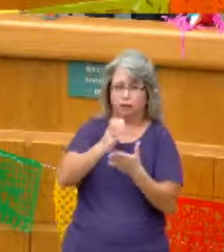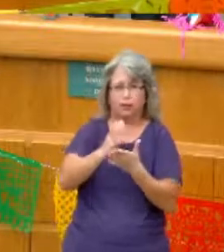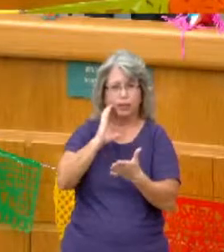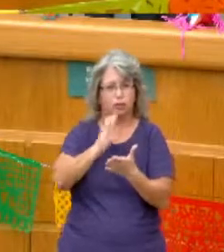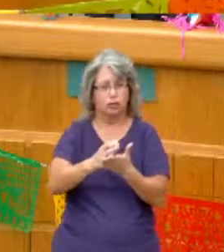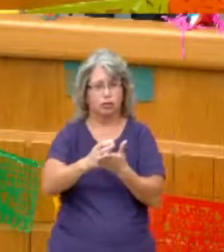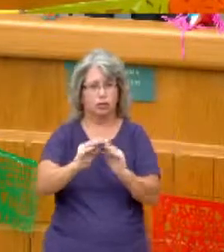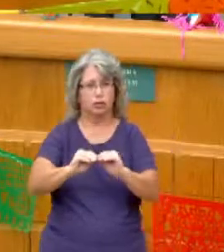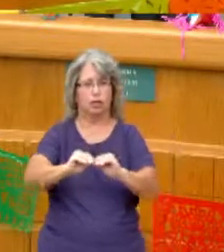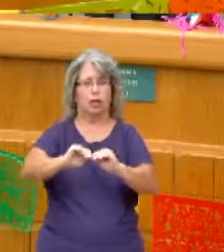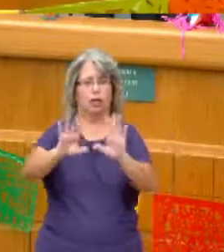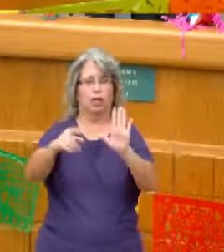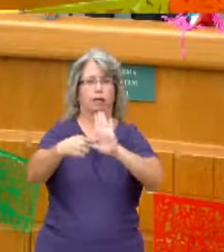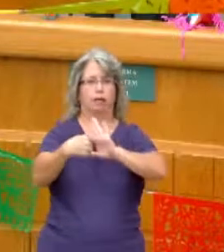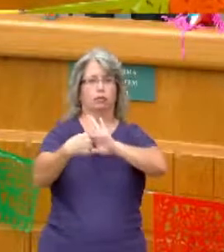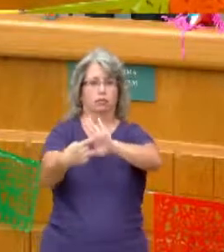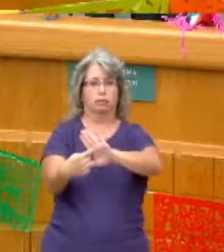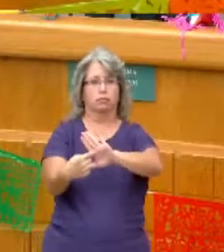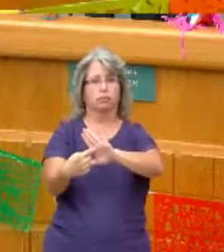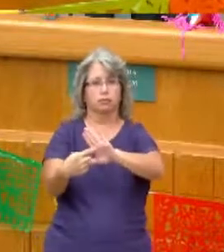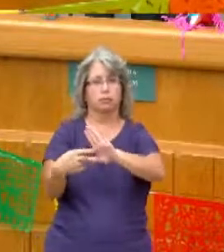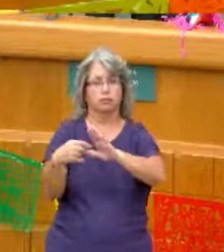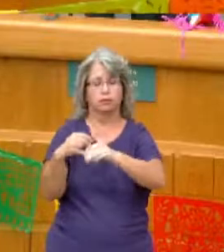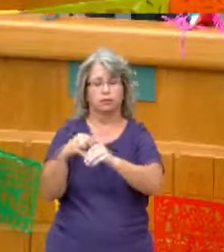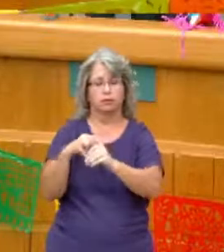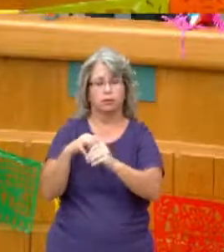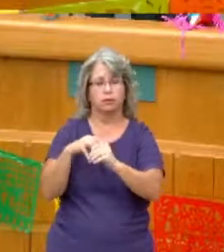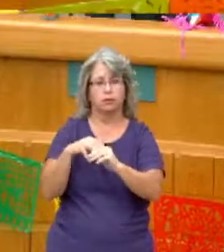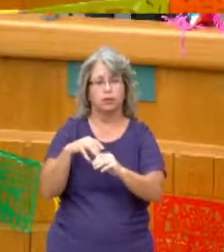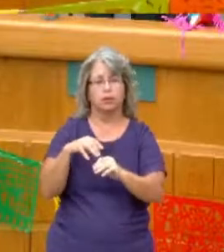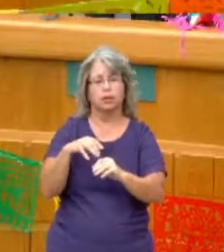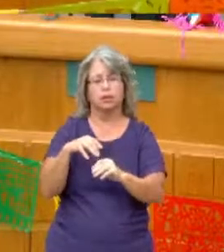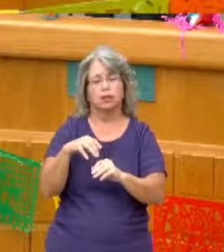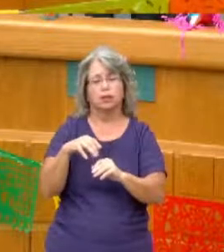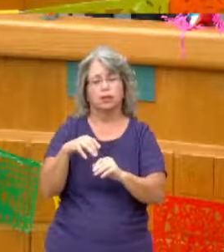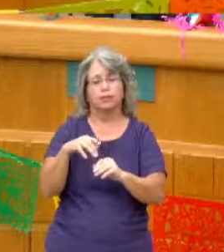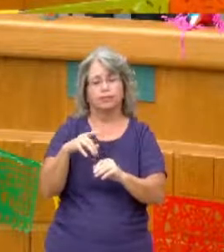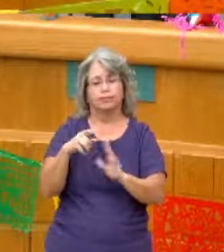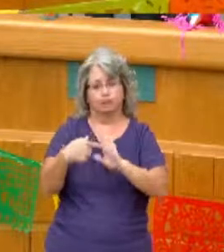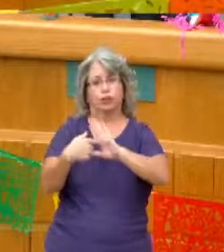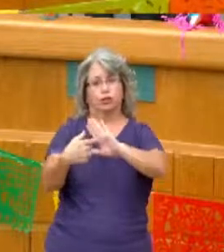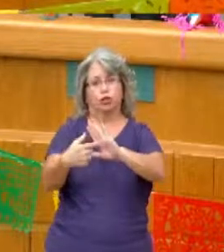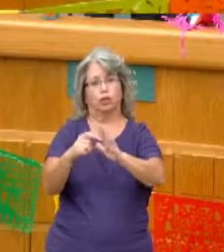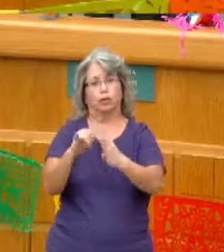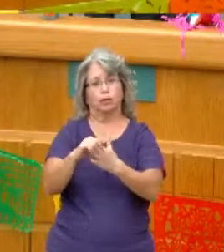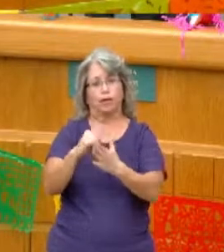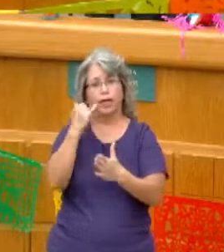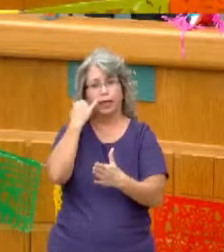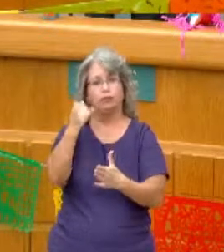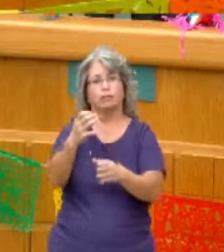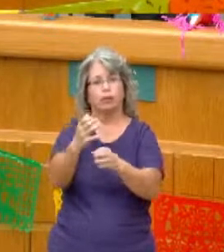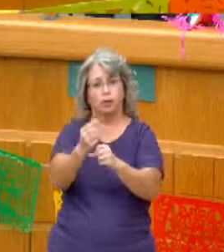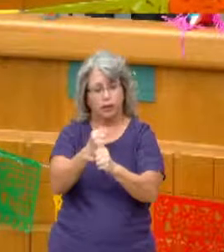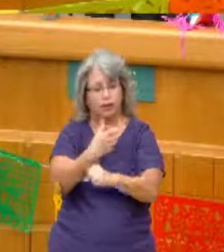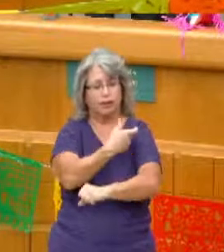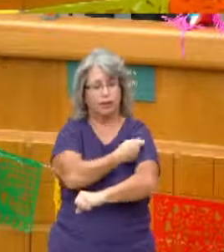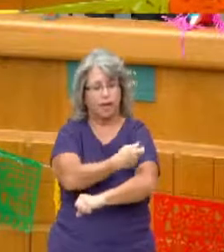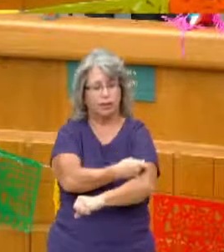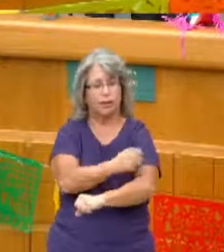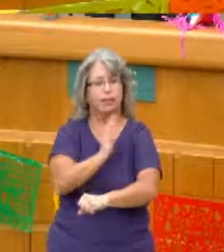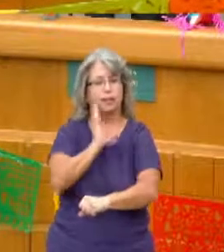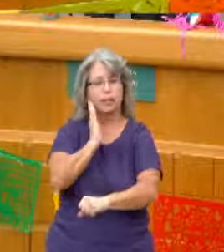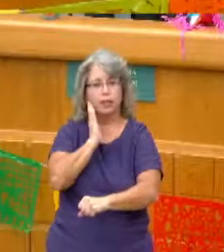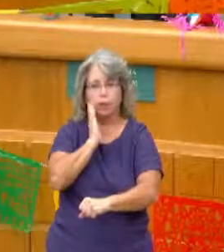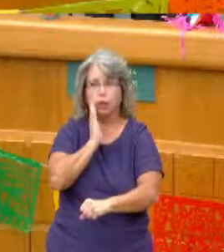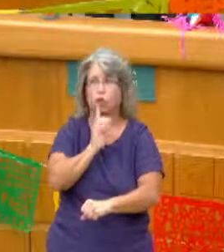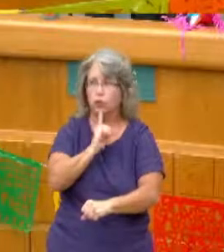that you really, getting vaccinated really helps to keep you from getting COVID-19,